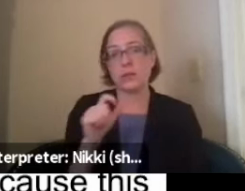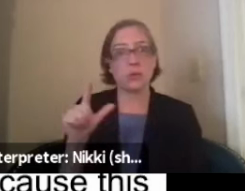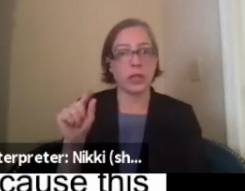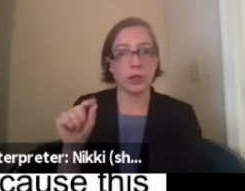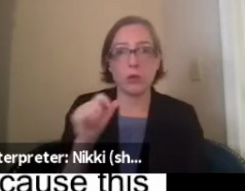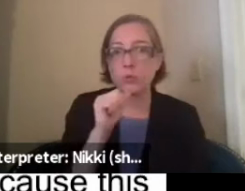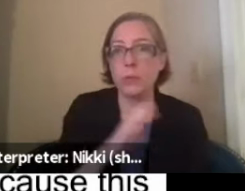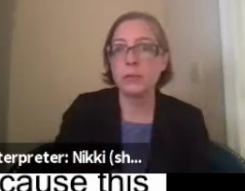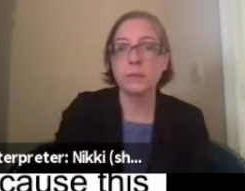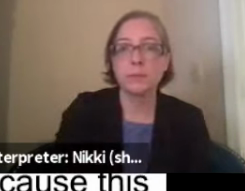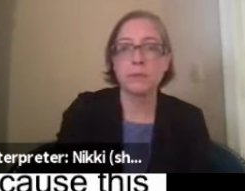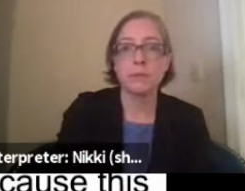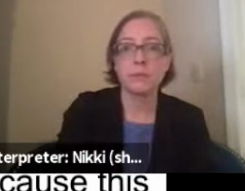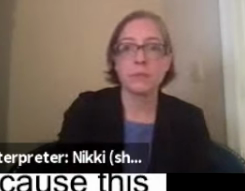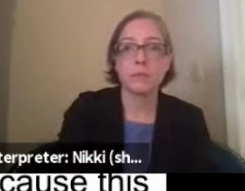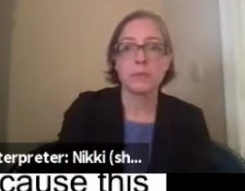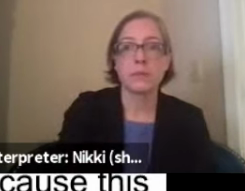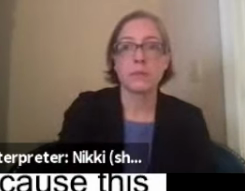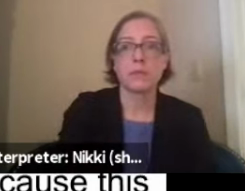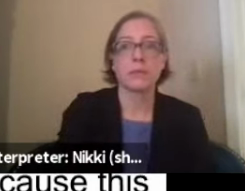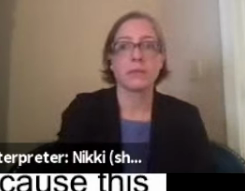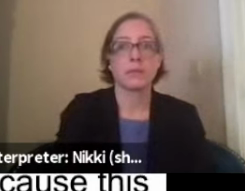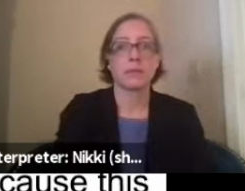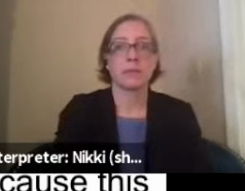white, 20-year-old woman.